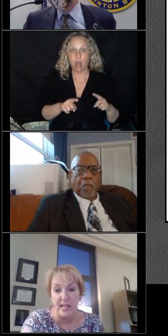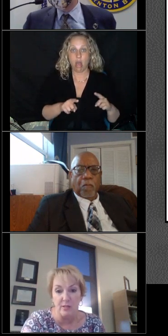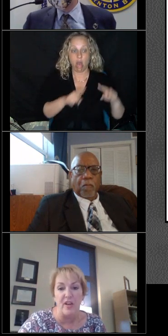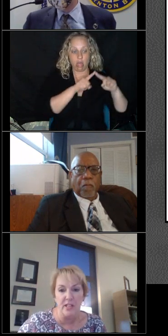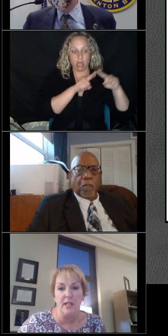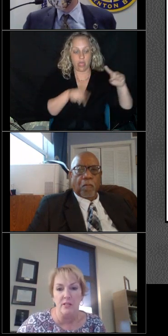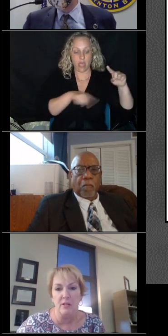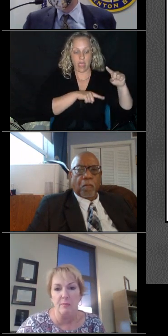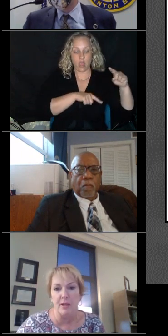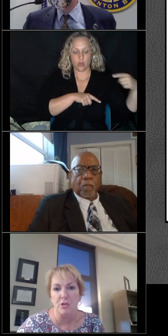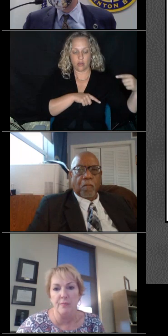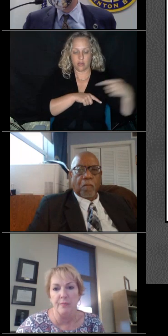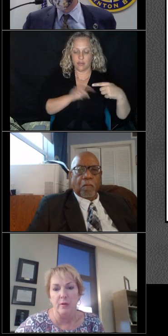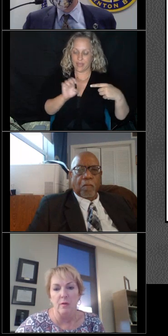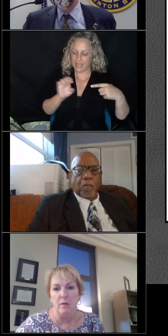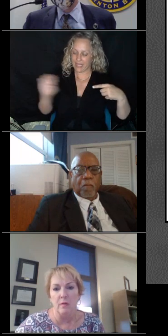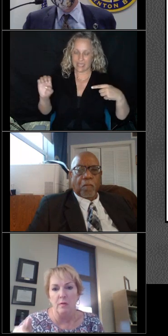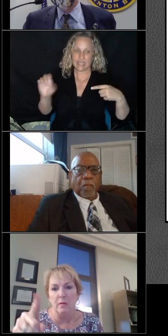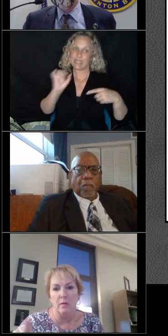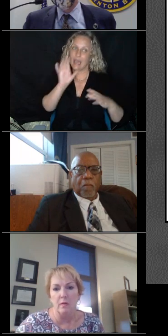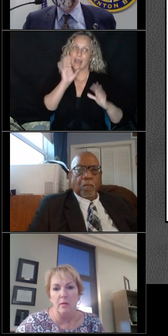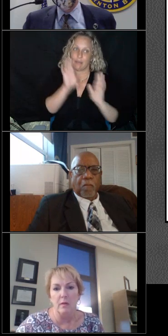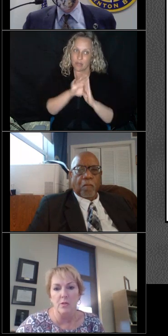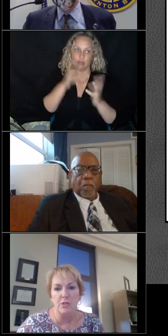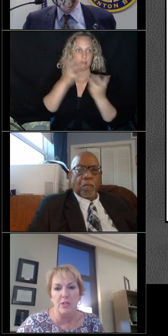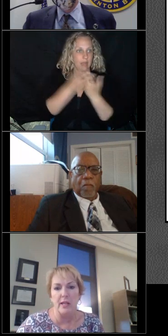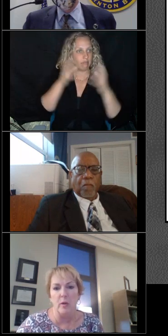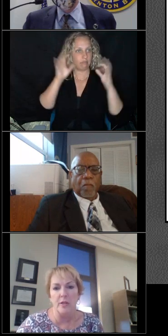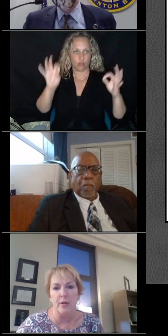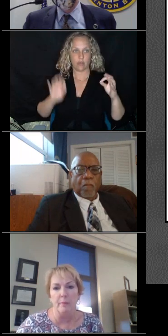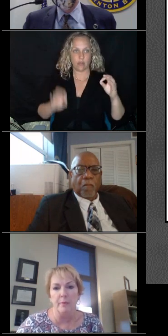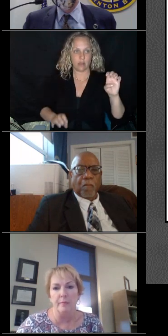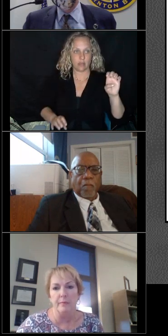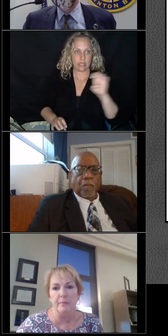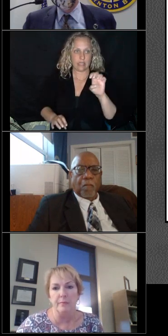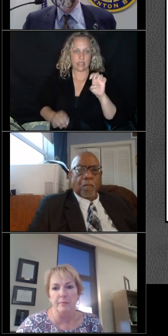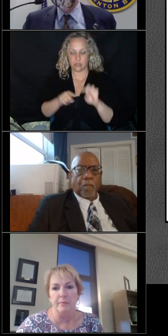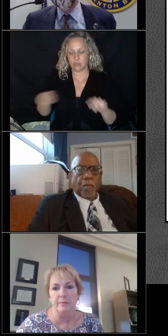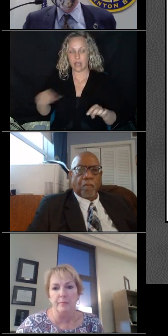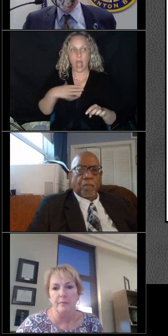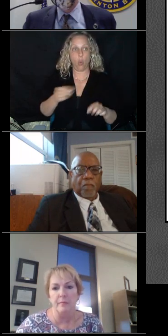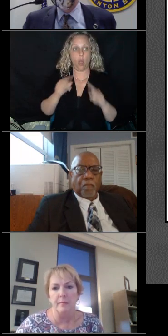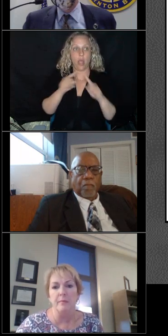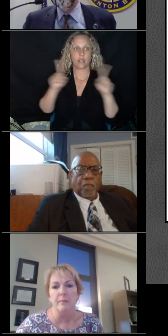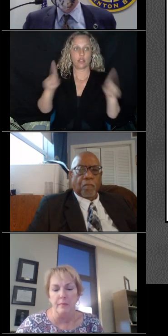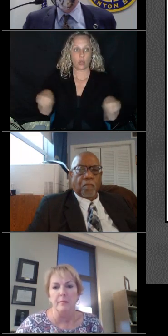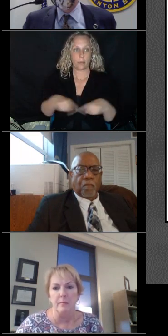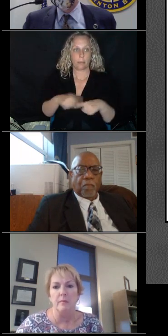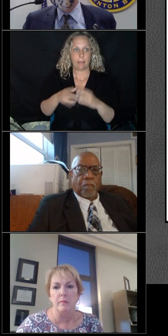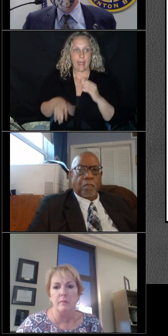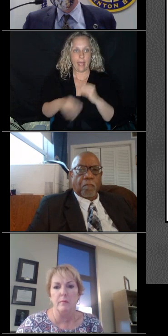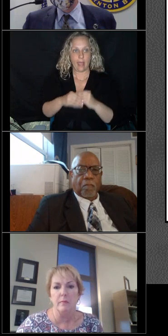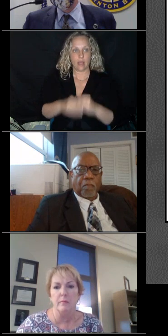east. And that's facing east in the picture. Okay. And just add the white trim.